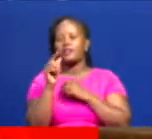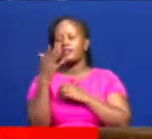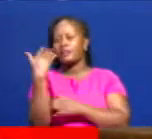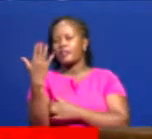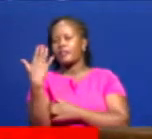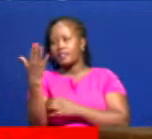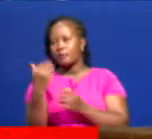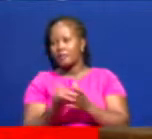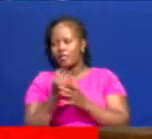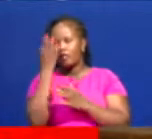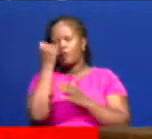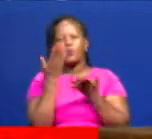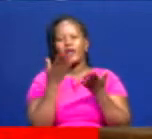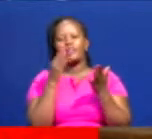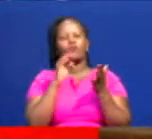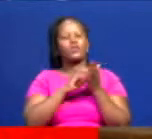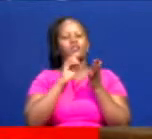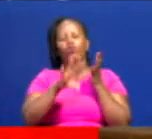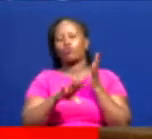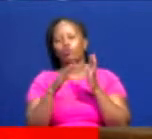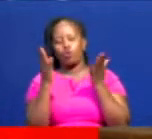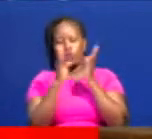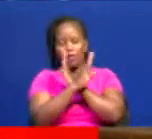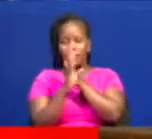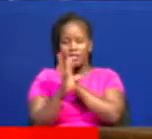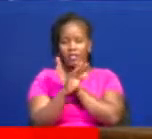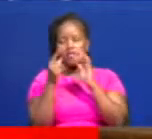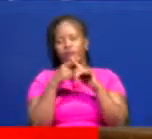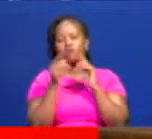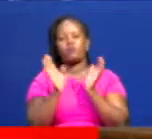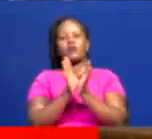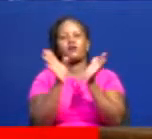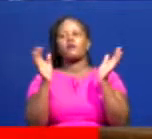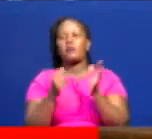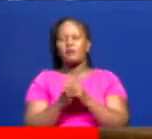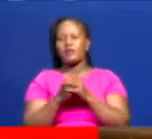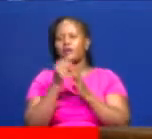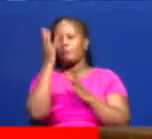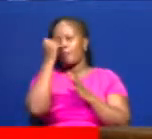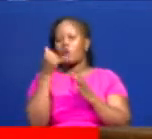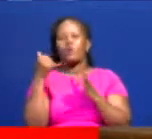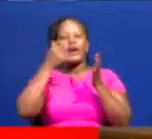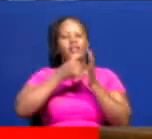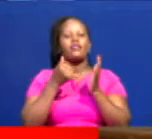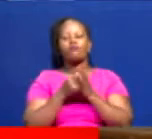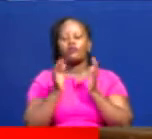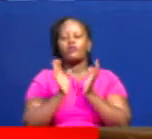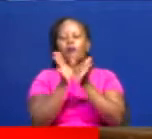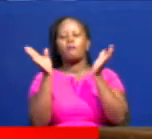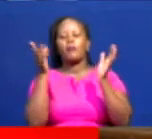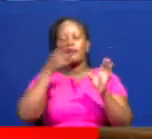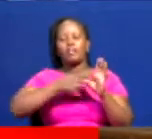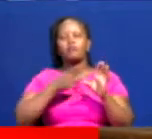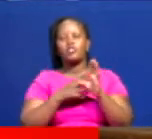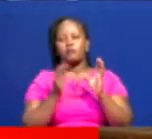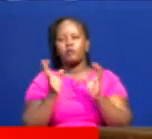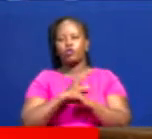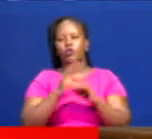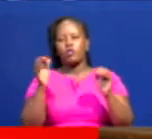Why was it hidden from the public? Why was it not subjected to public participation? And under Article